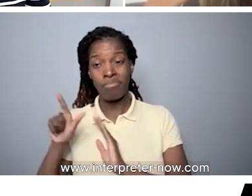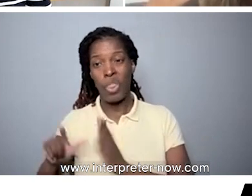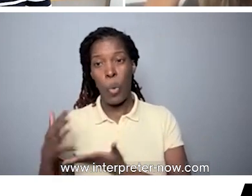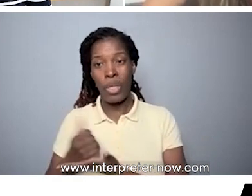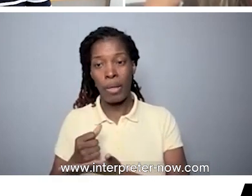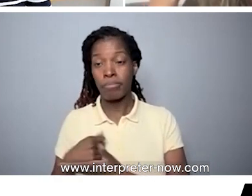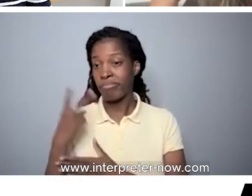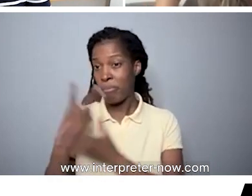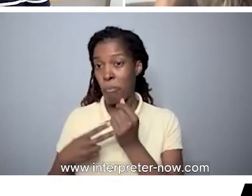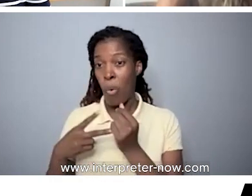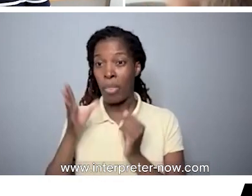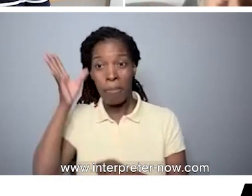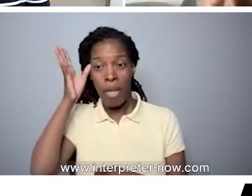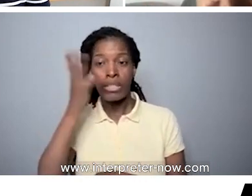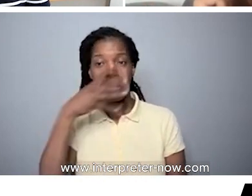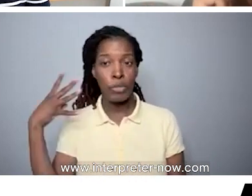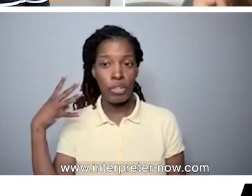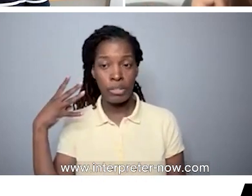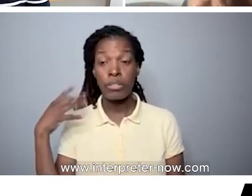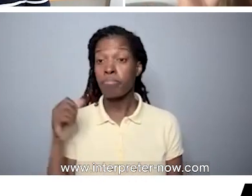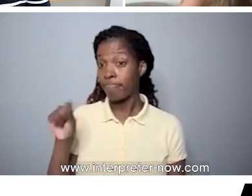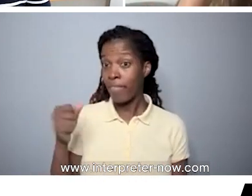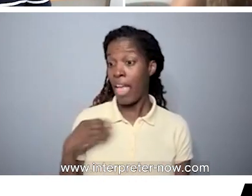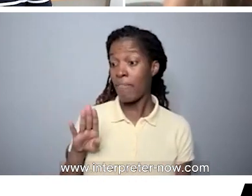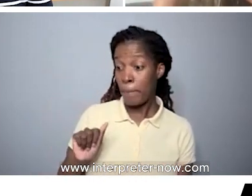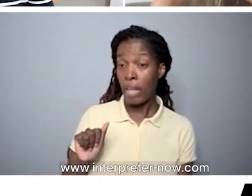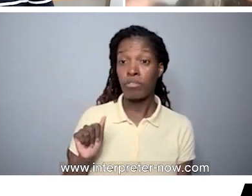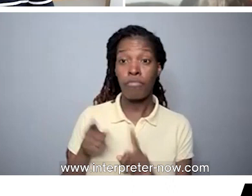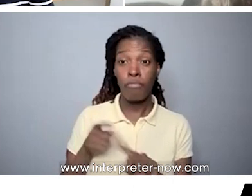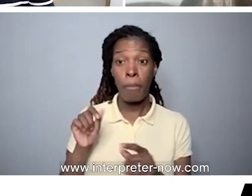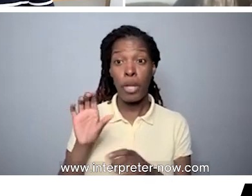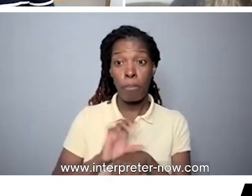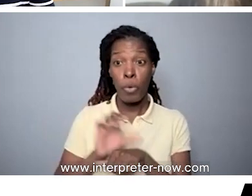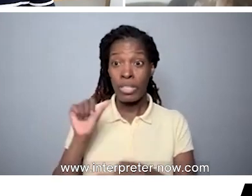Ivy League school, it actually took me 24 years to graduate from college. So